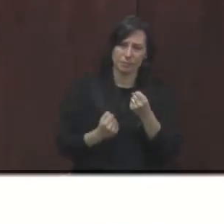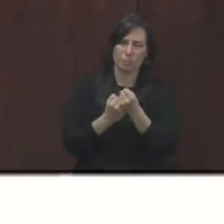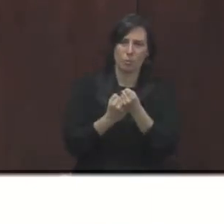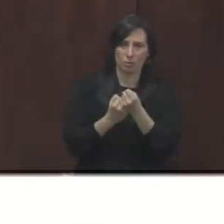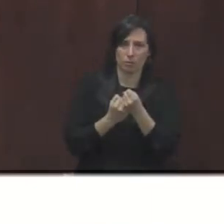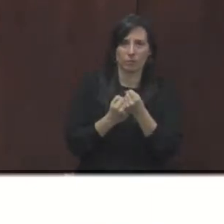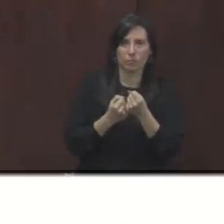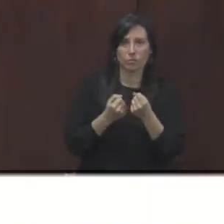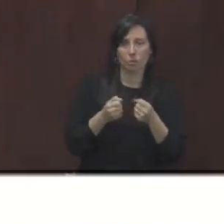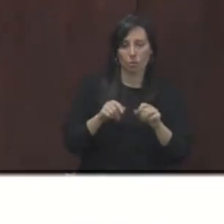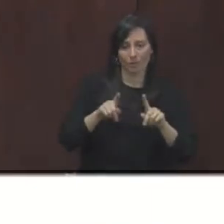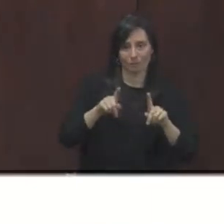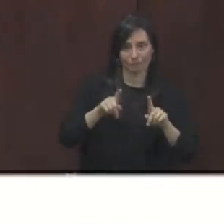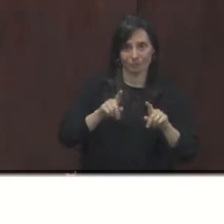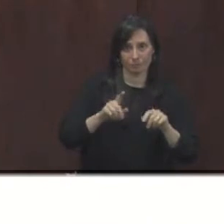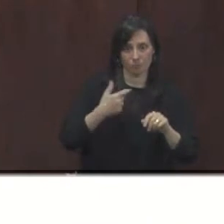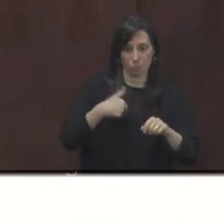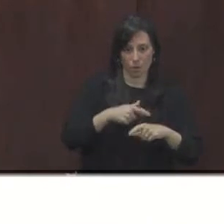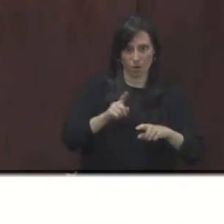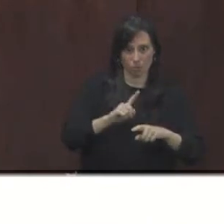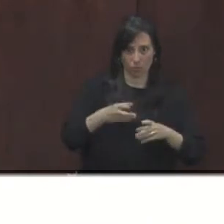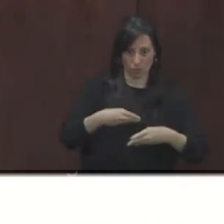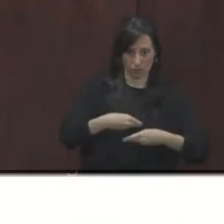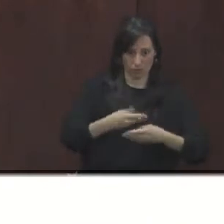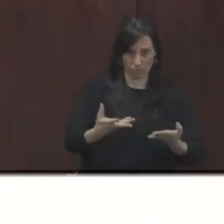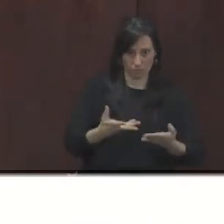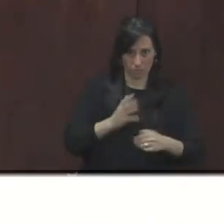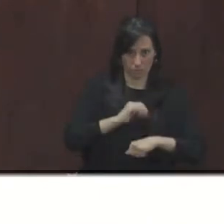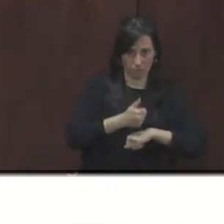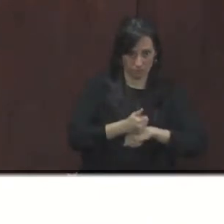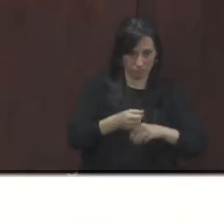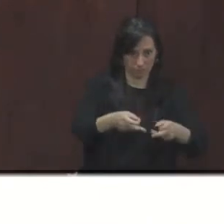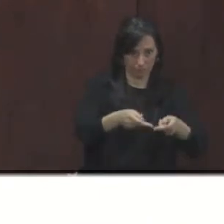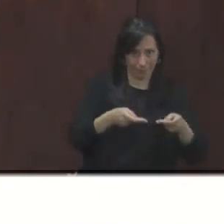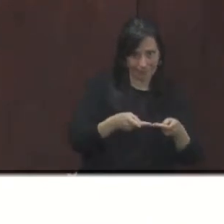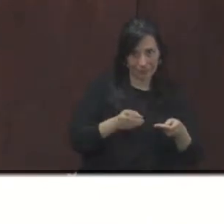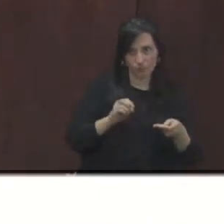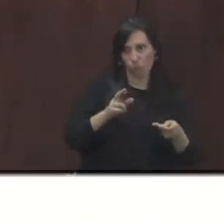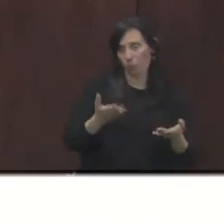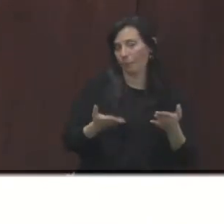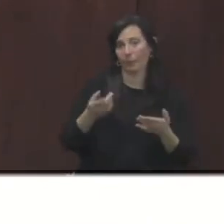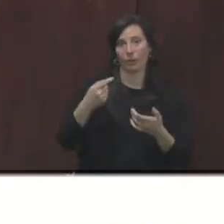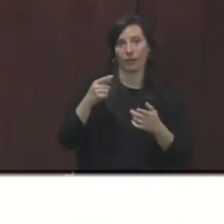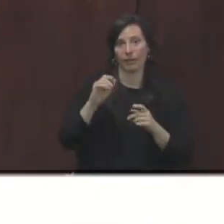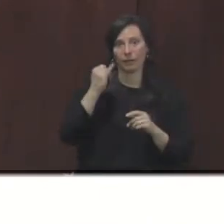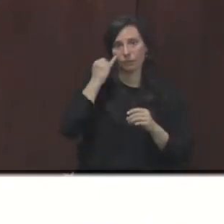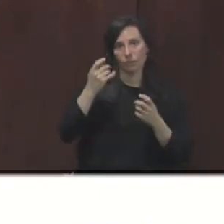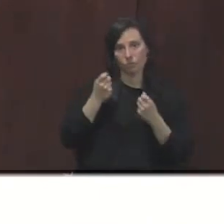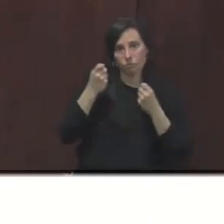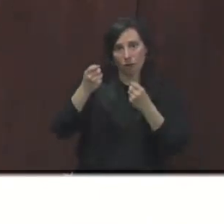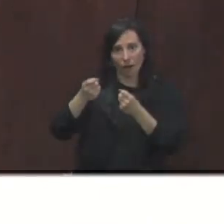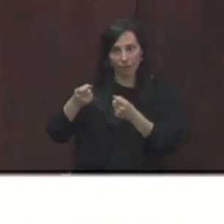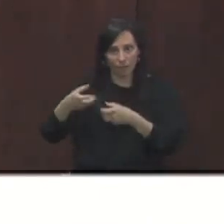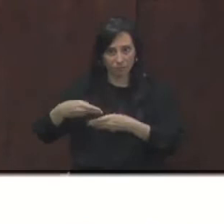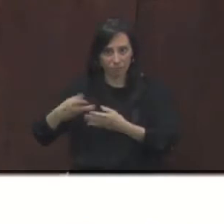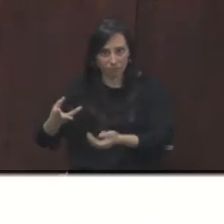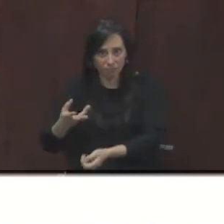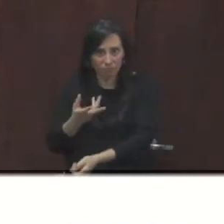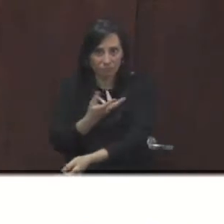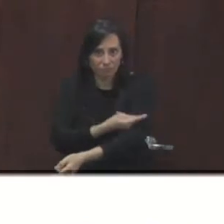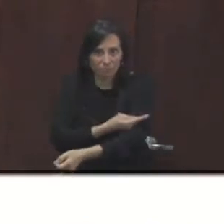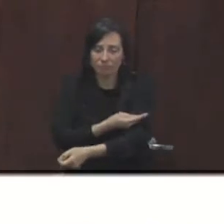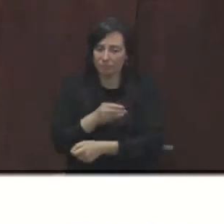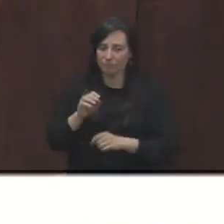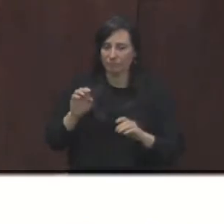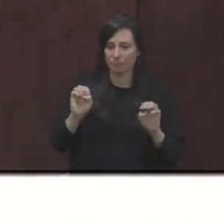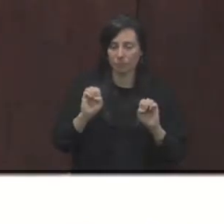sites, 100% of the logistic support for those sites comes from emergency services staff and personnel. And depending on the site, about 25 or